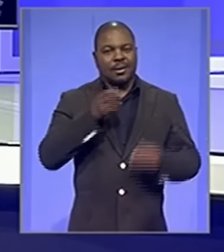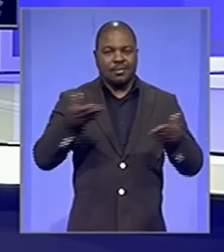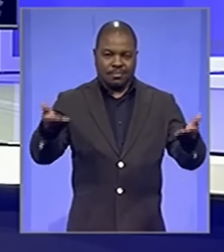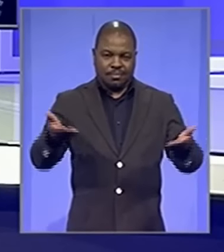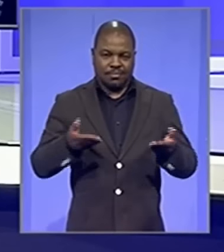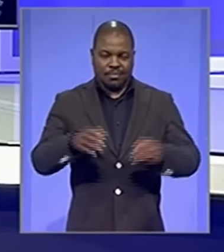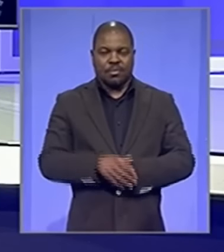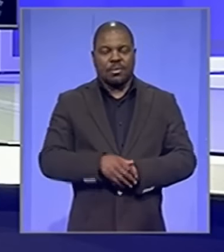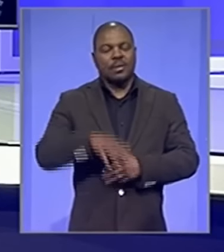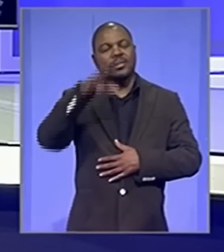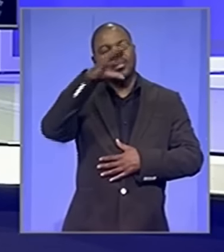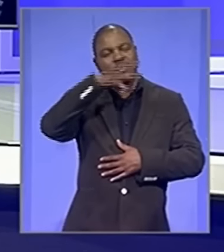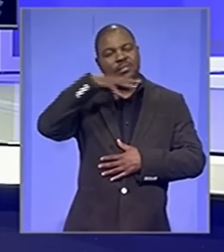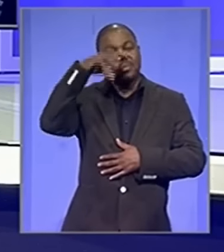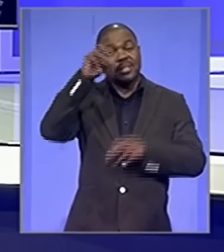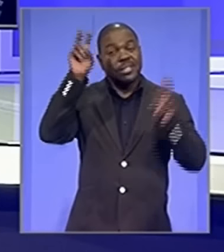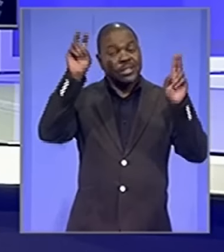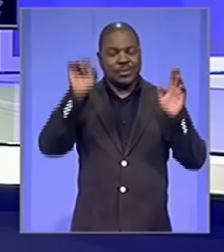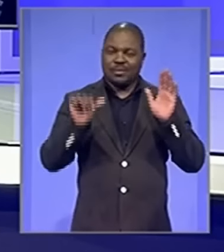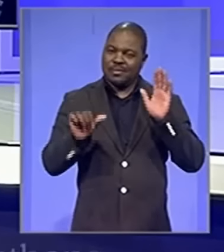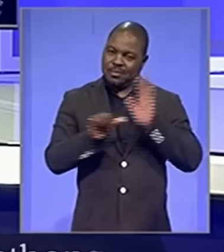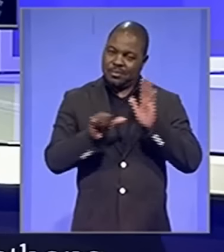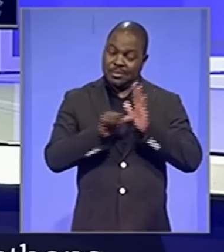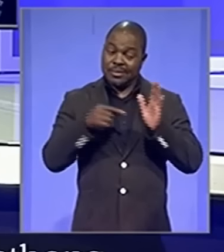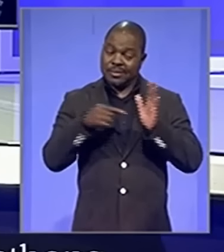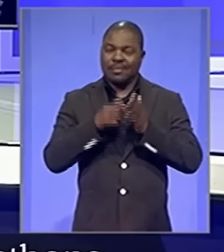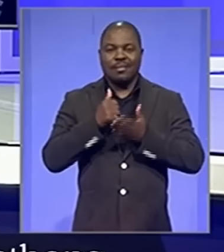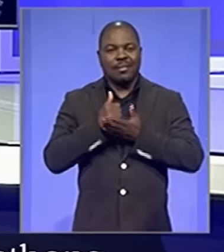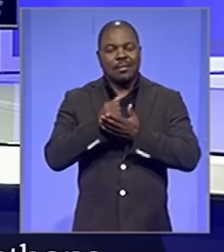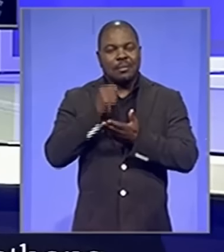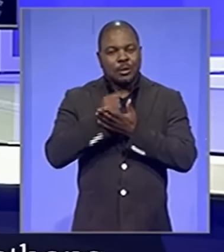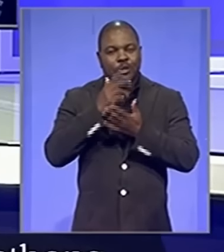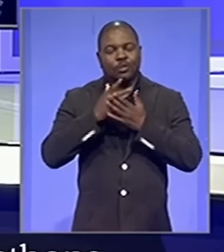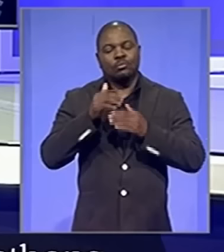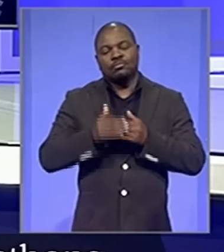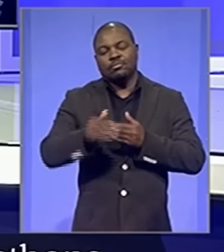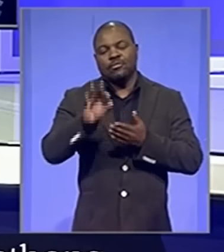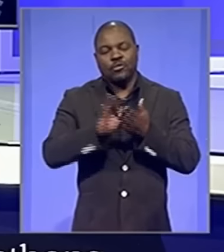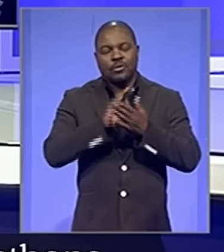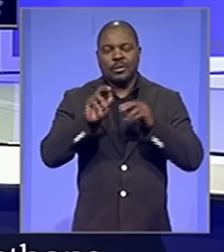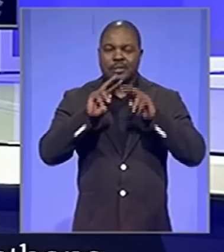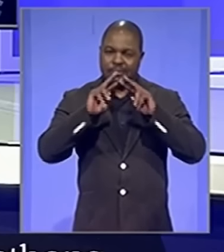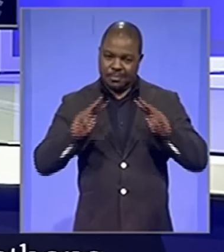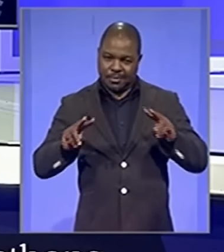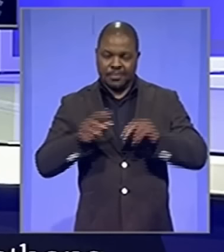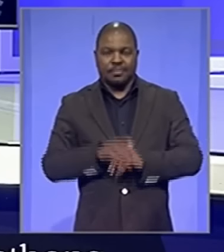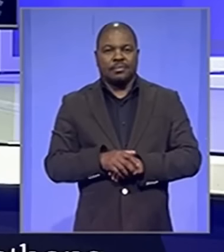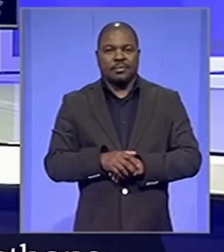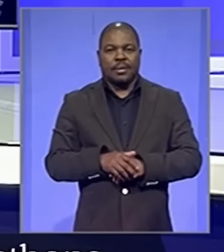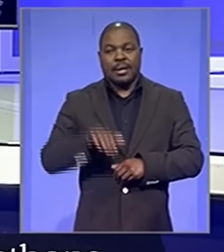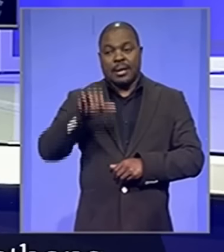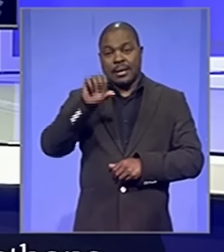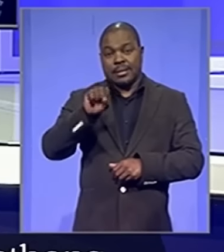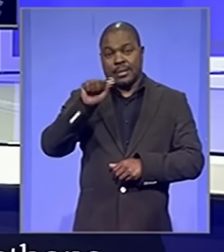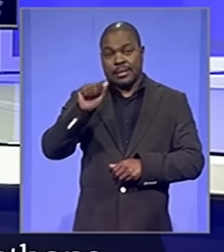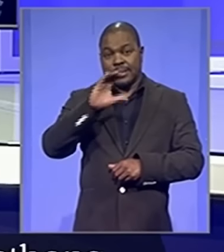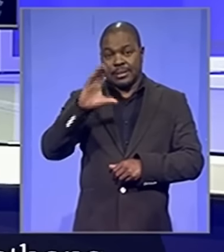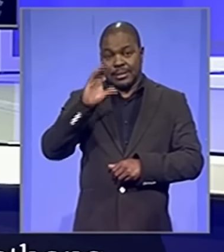Salamogela tsa semoya di bohlokwa go khontisetseng khutso na konya dikgetho se go ya ka